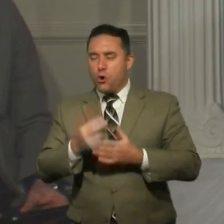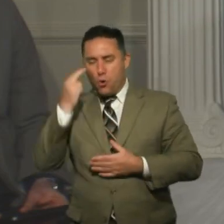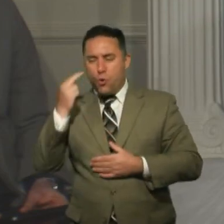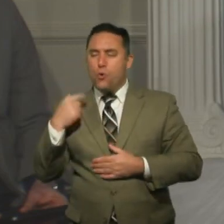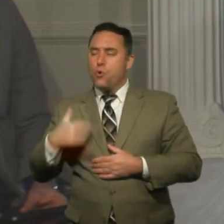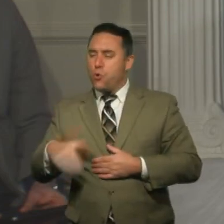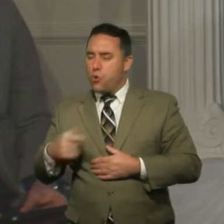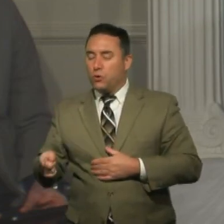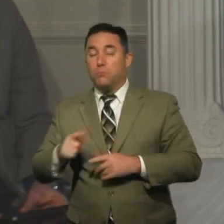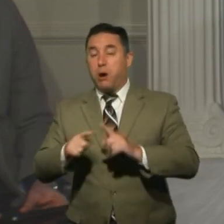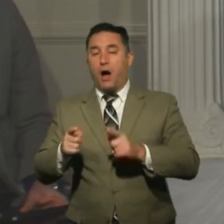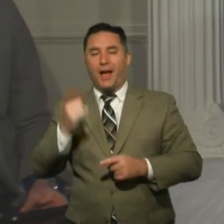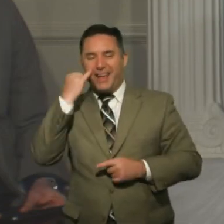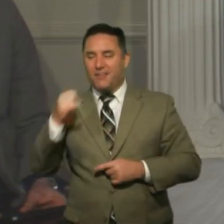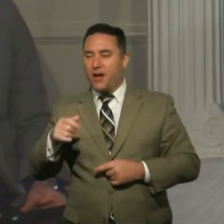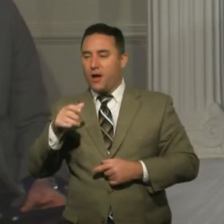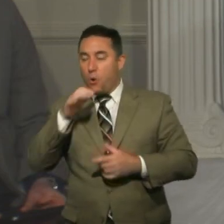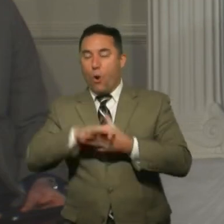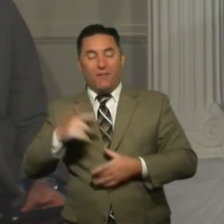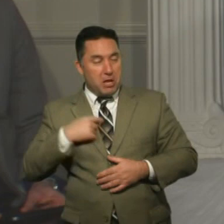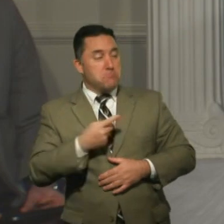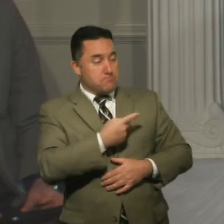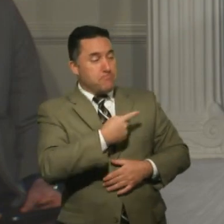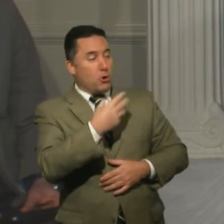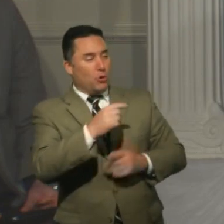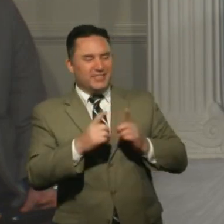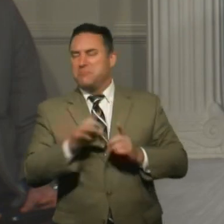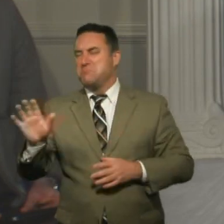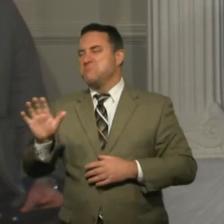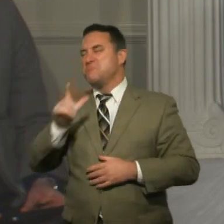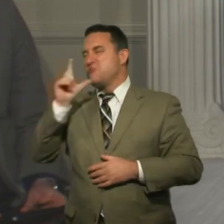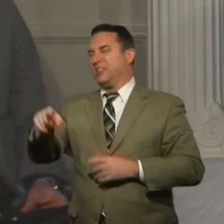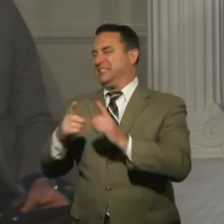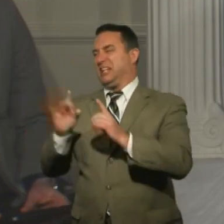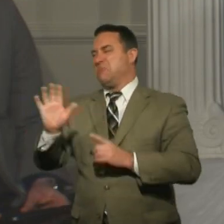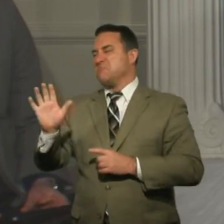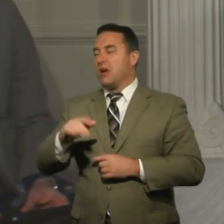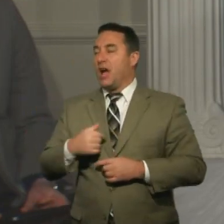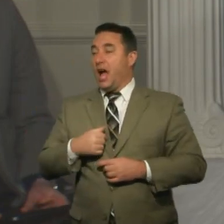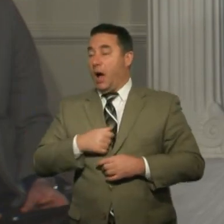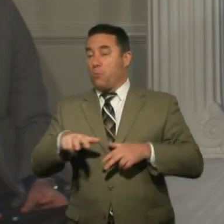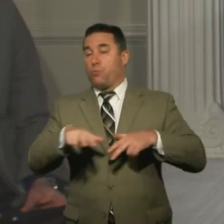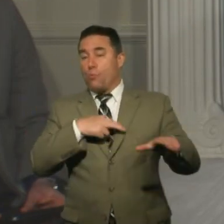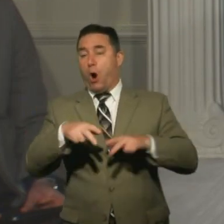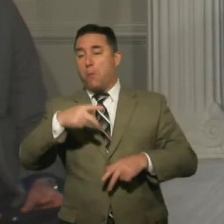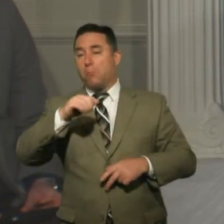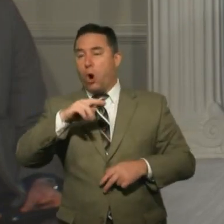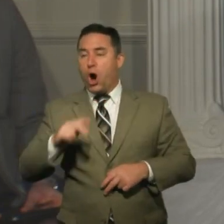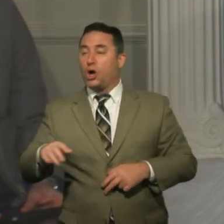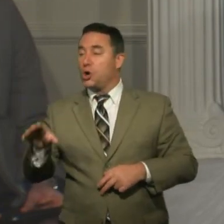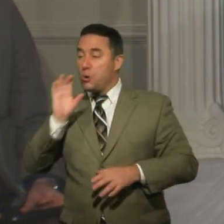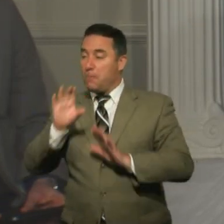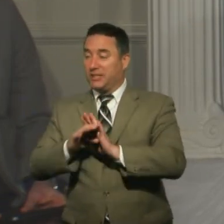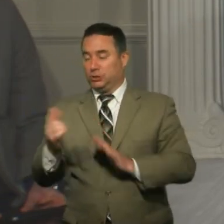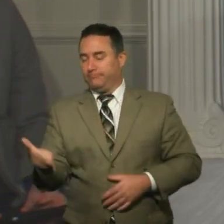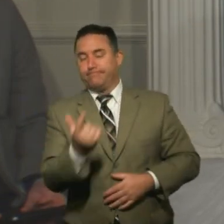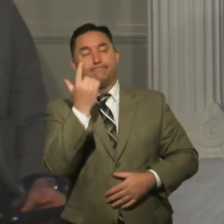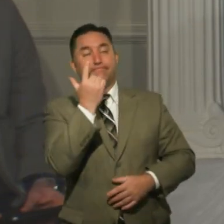But what happens if she says, hey, can we go on a date? And I said, no, I'm just going to go out and take a walk around the park and just look at you on my